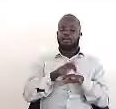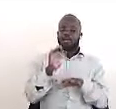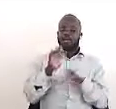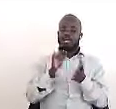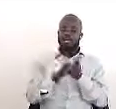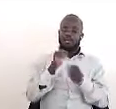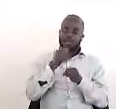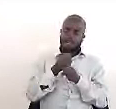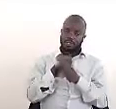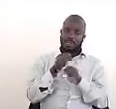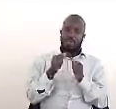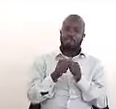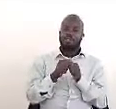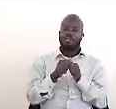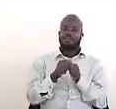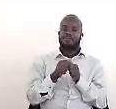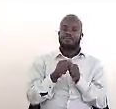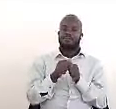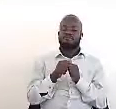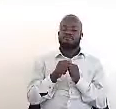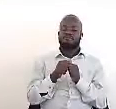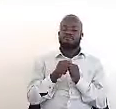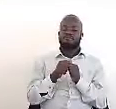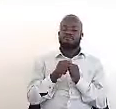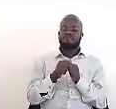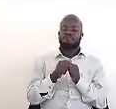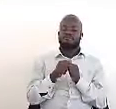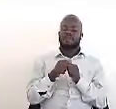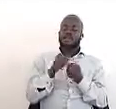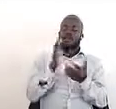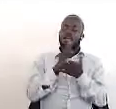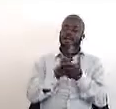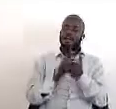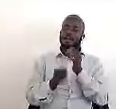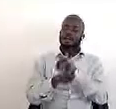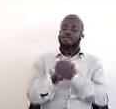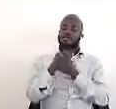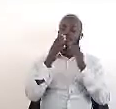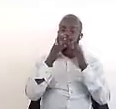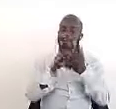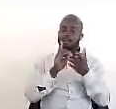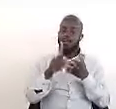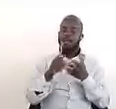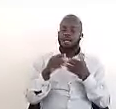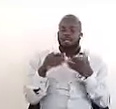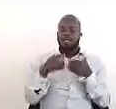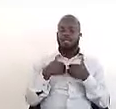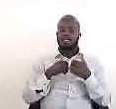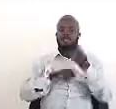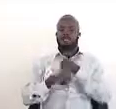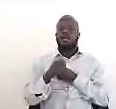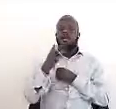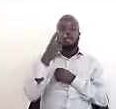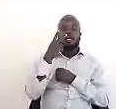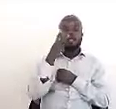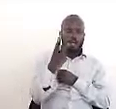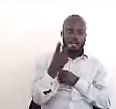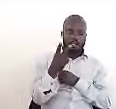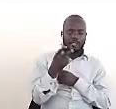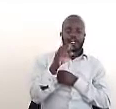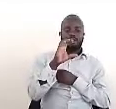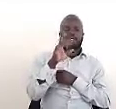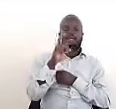the infections that we're dealing with, the real danger is if someone has under